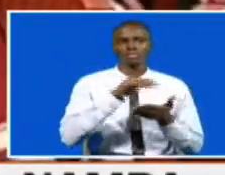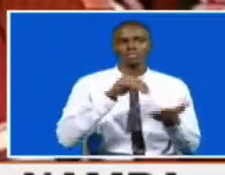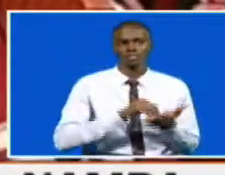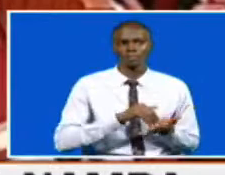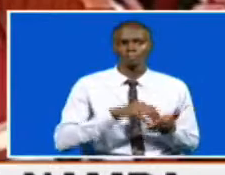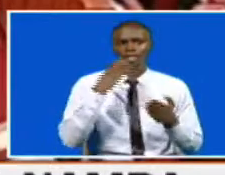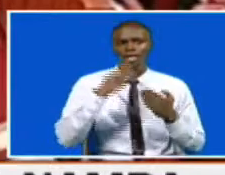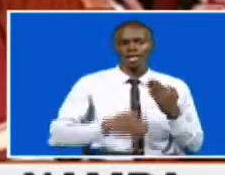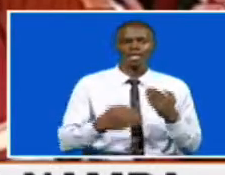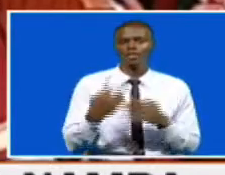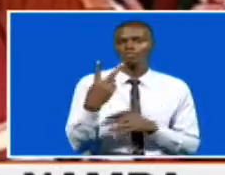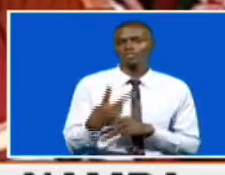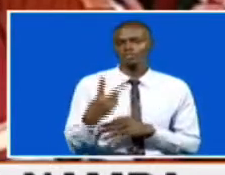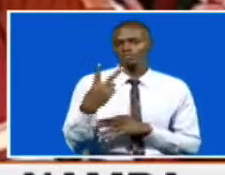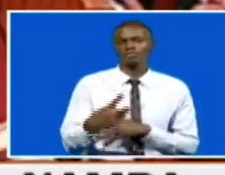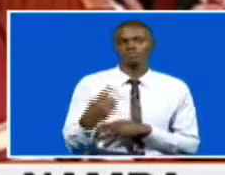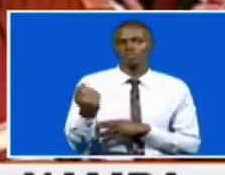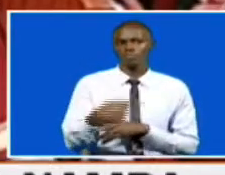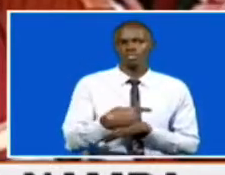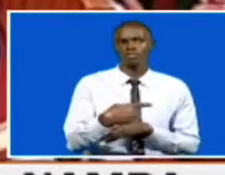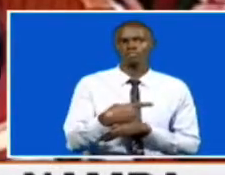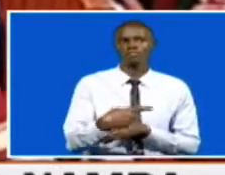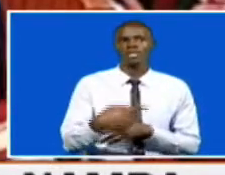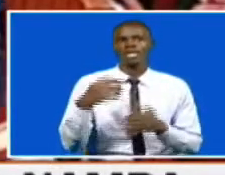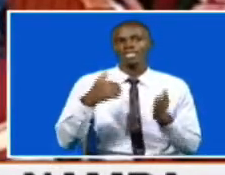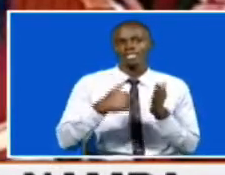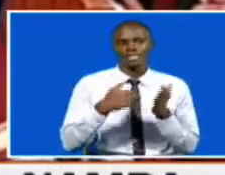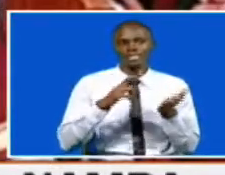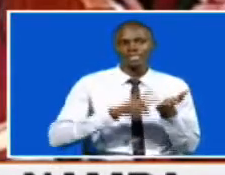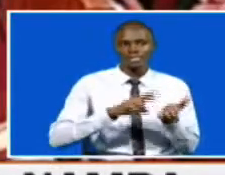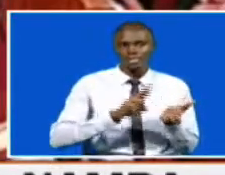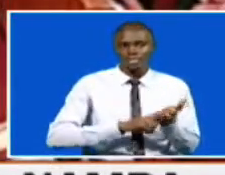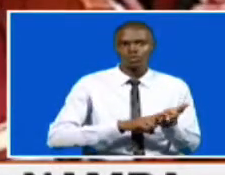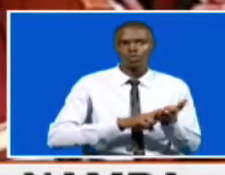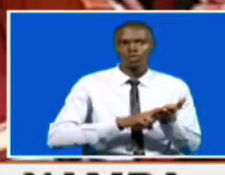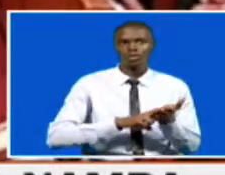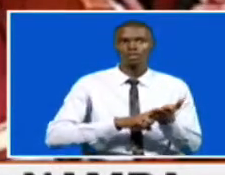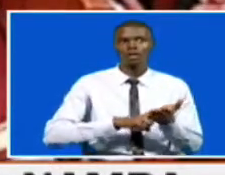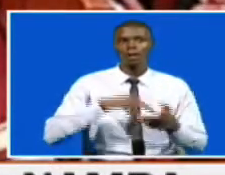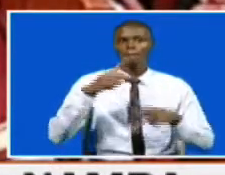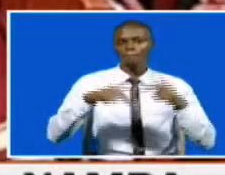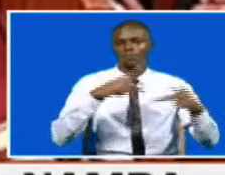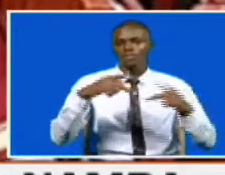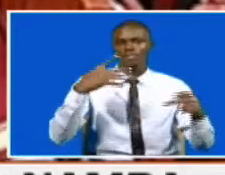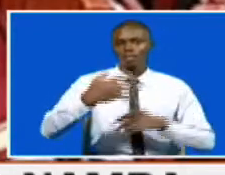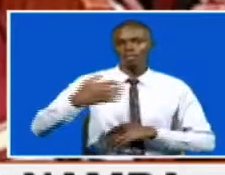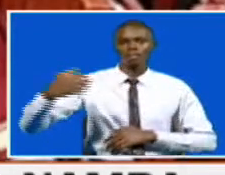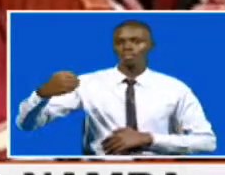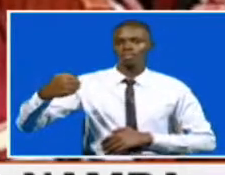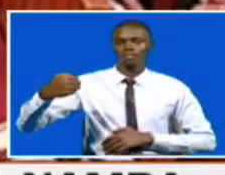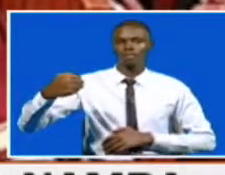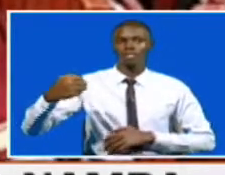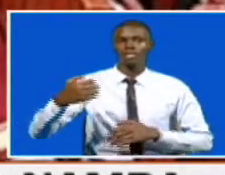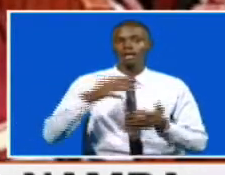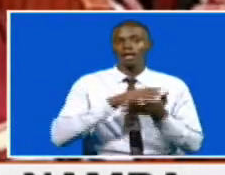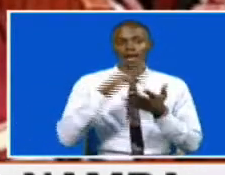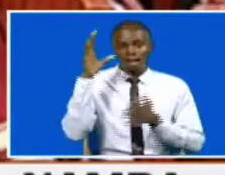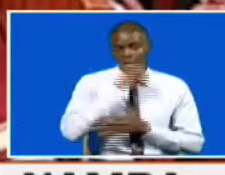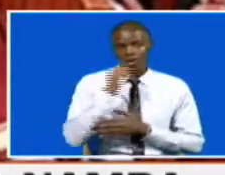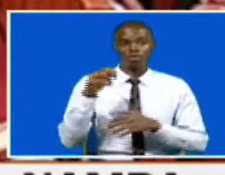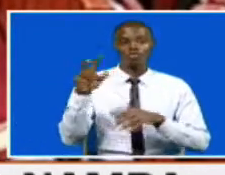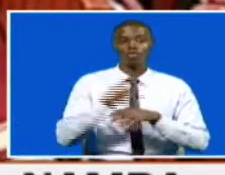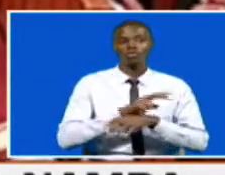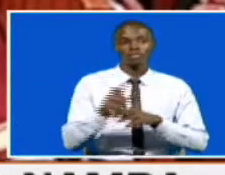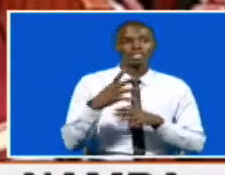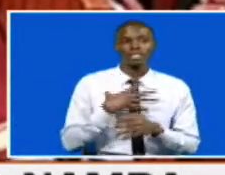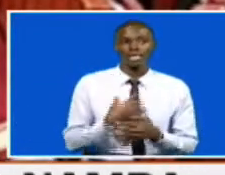of February 2019, the registration process was suspended by the Senate, citing lack of oversight by Parliament and